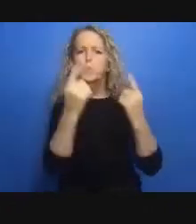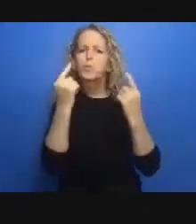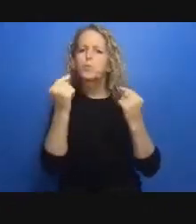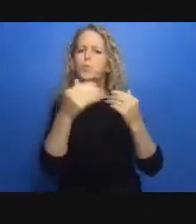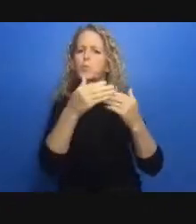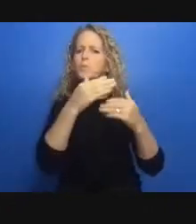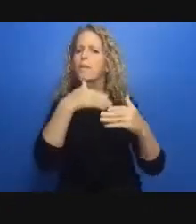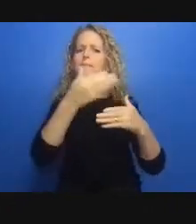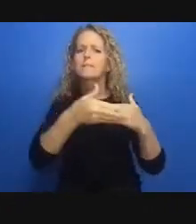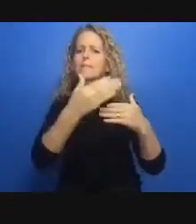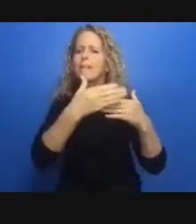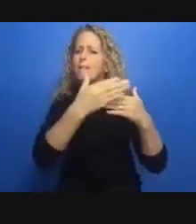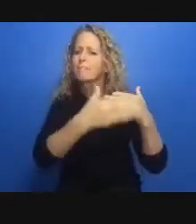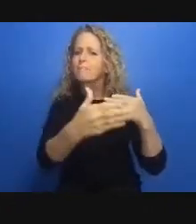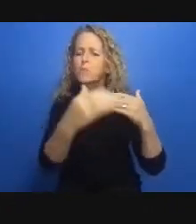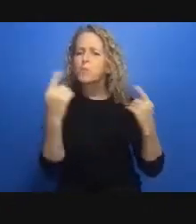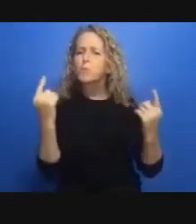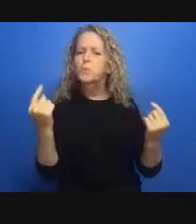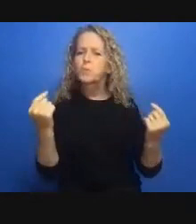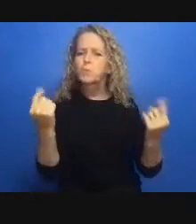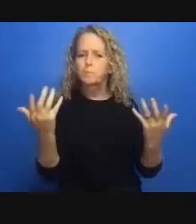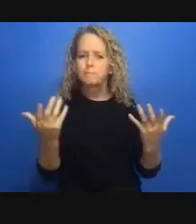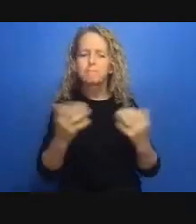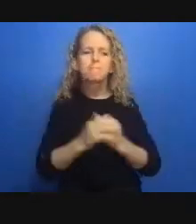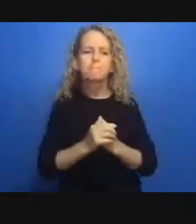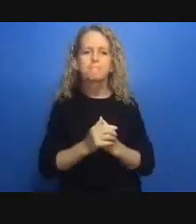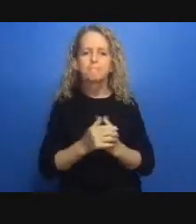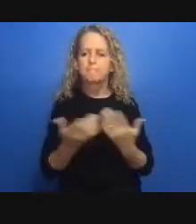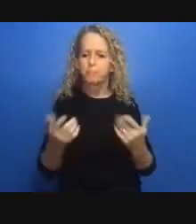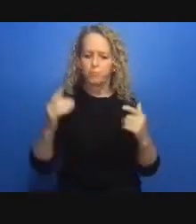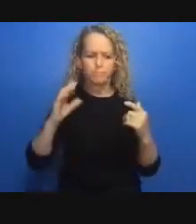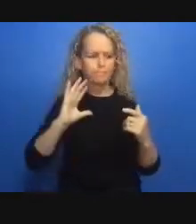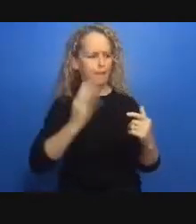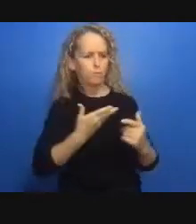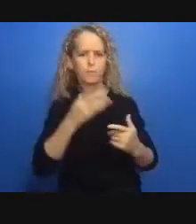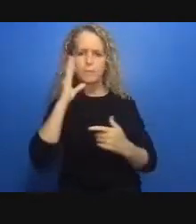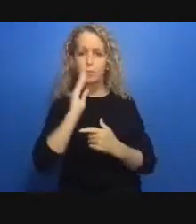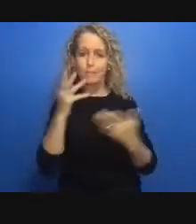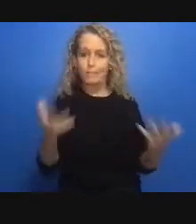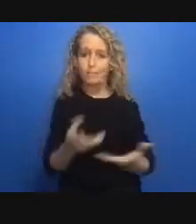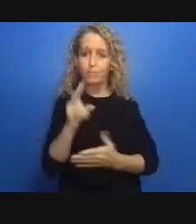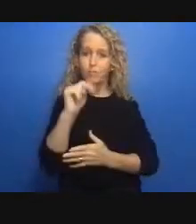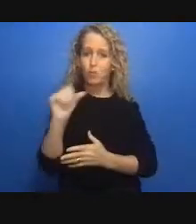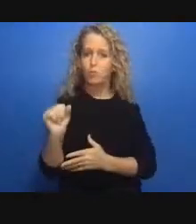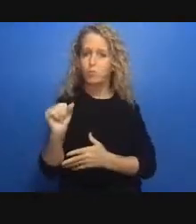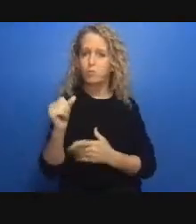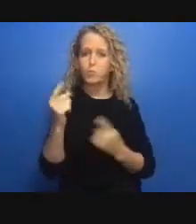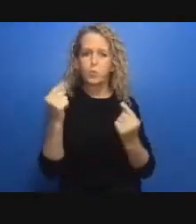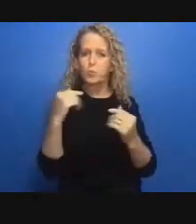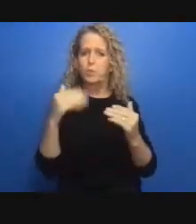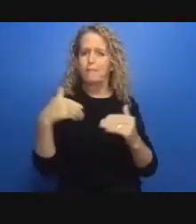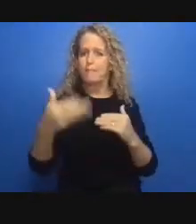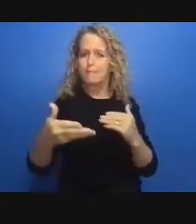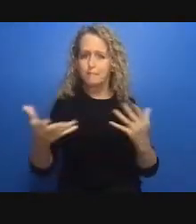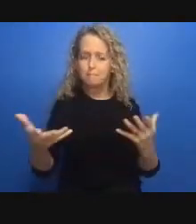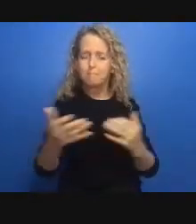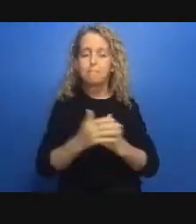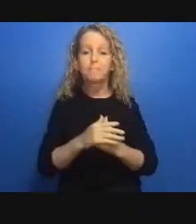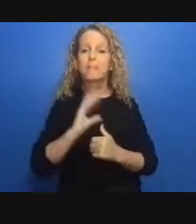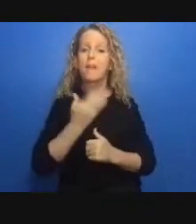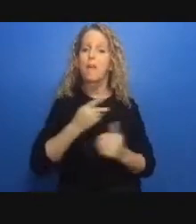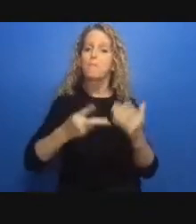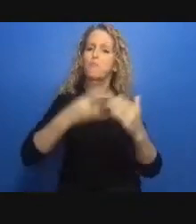circumstances that we've dealt with here. And I think the project is kind of unique in its design, in the sense